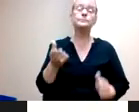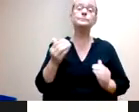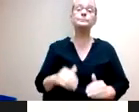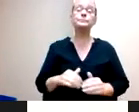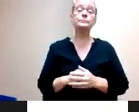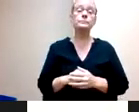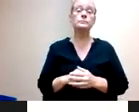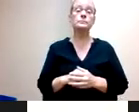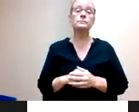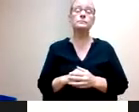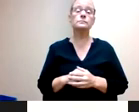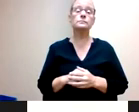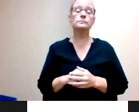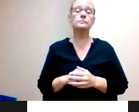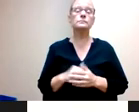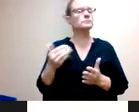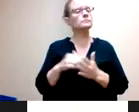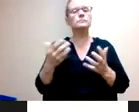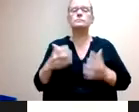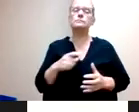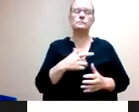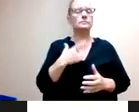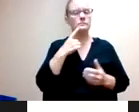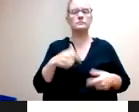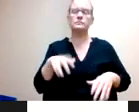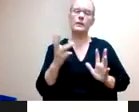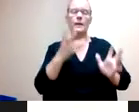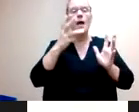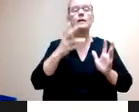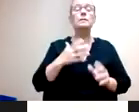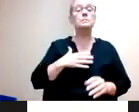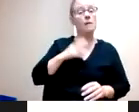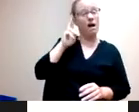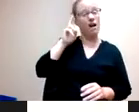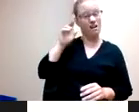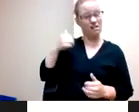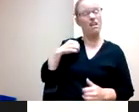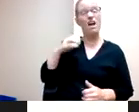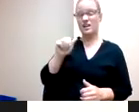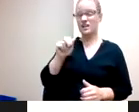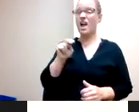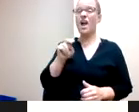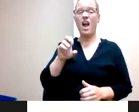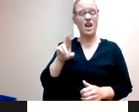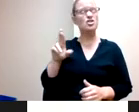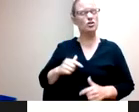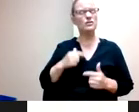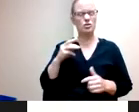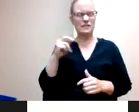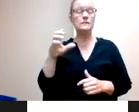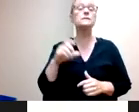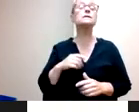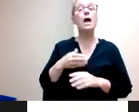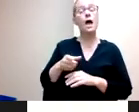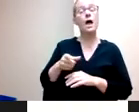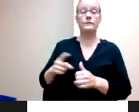And the fact of, again, not being abandoned. My uncle had pancreatic cancer in Washington, D.C. at 70. After his first course, when he